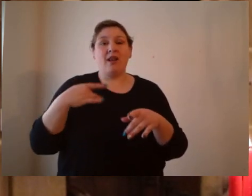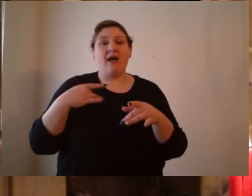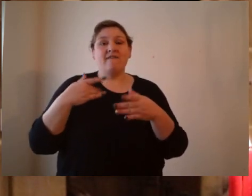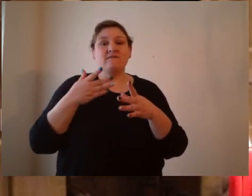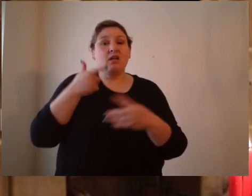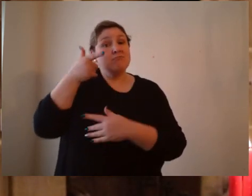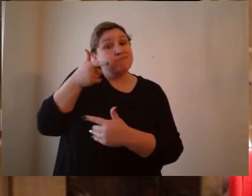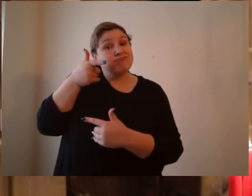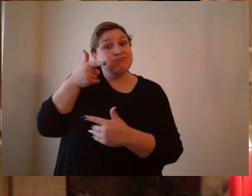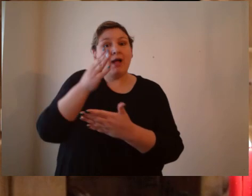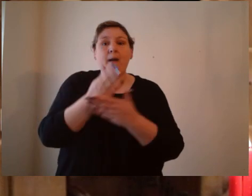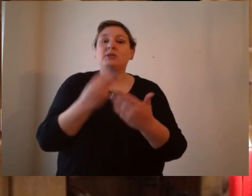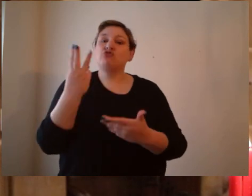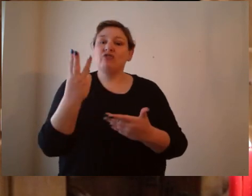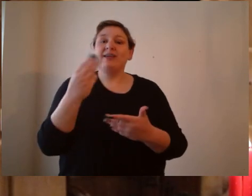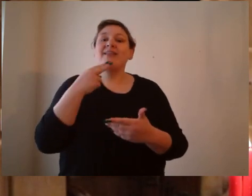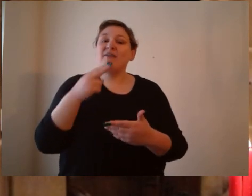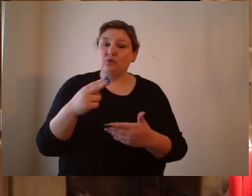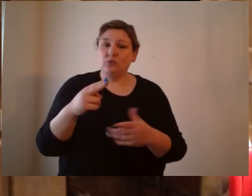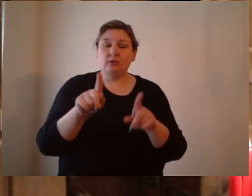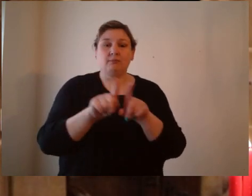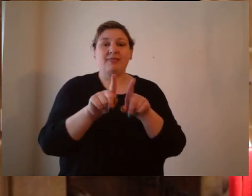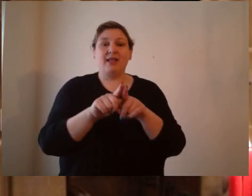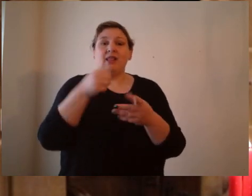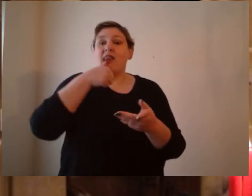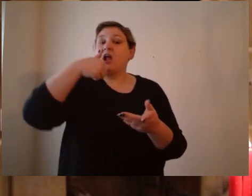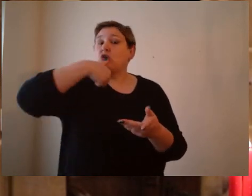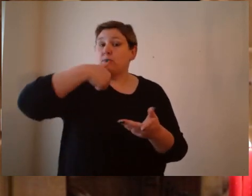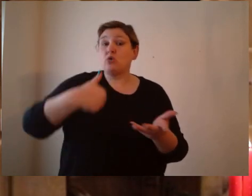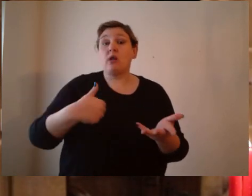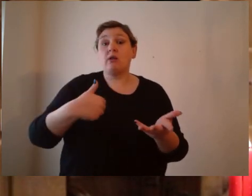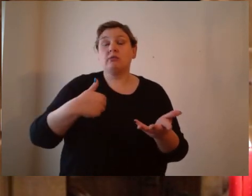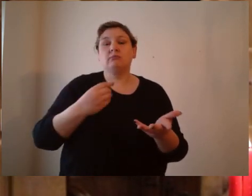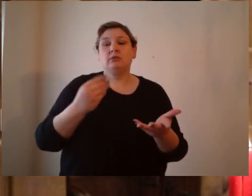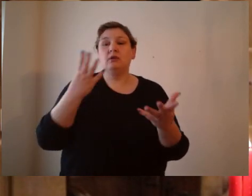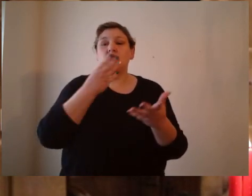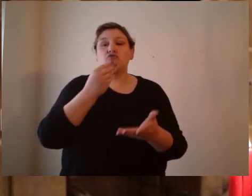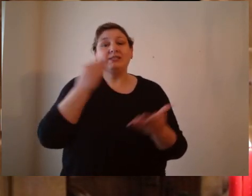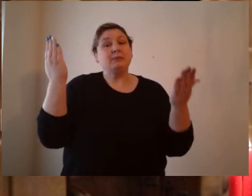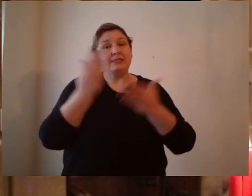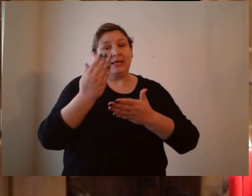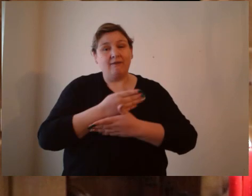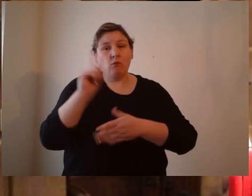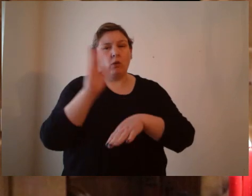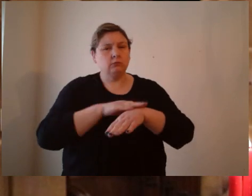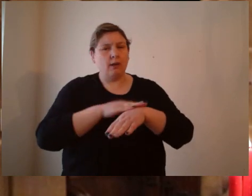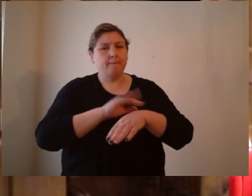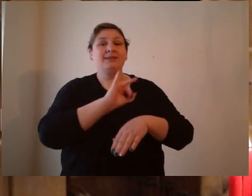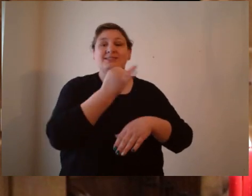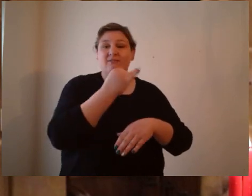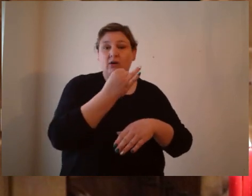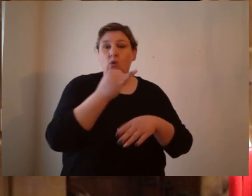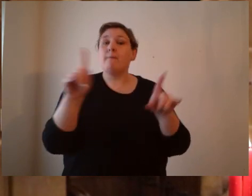streamed at 3:30. And there'll be our Holy Communion service on Christmas Eve at 7